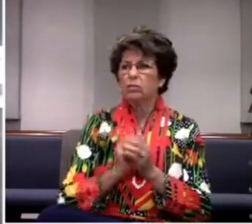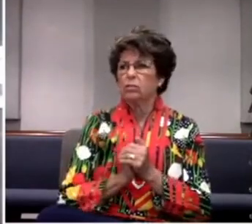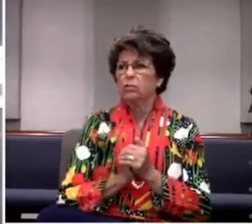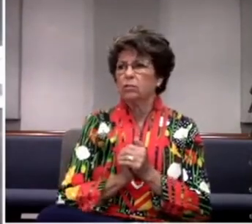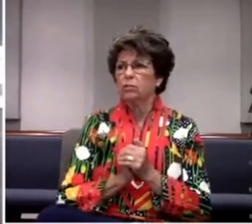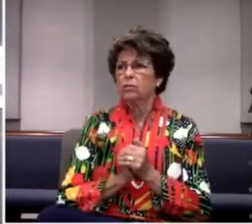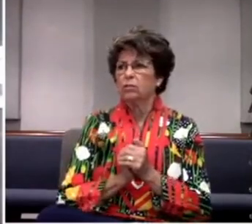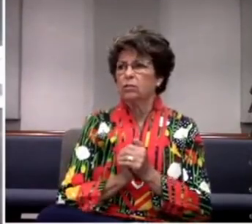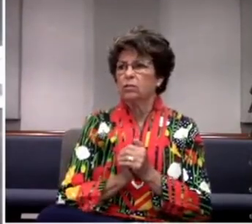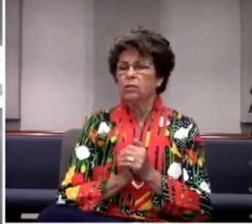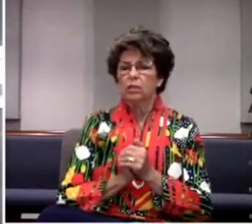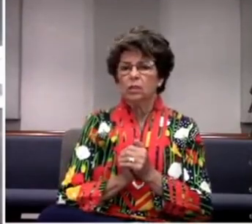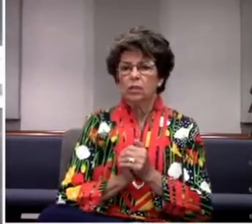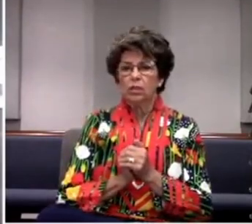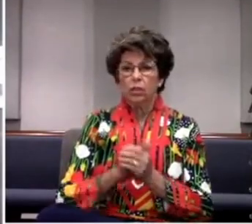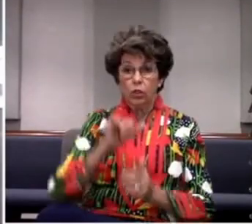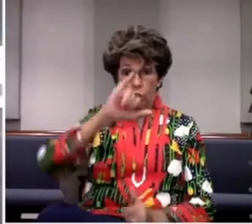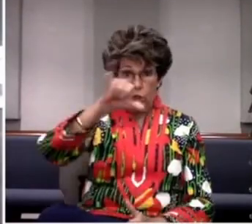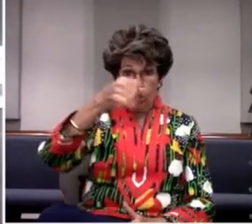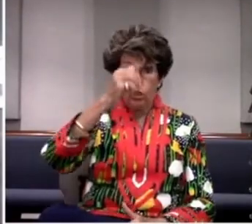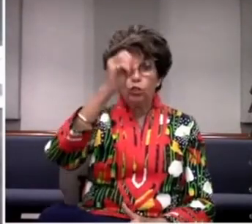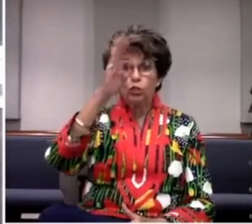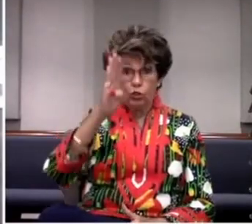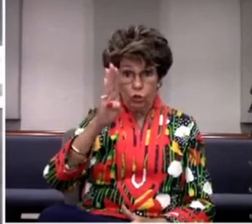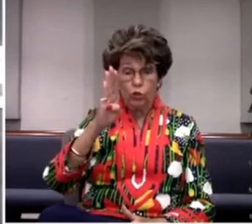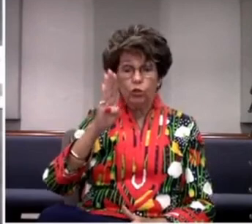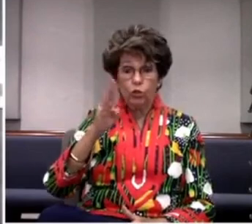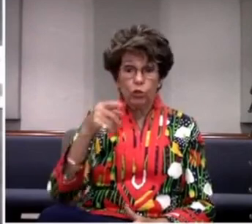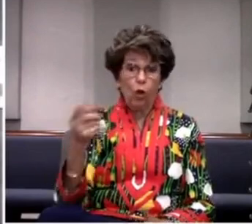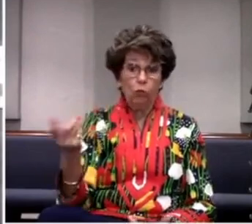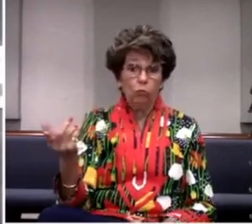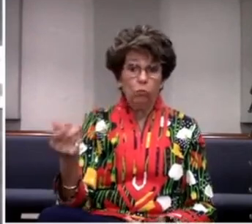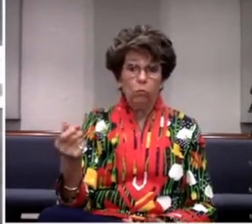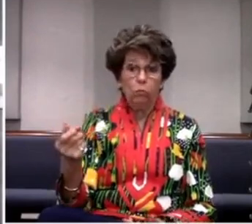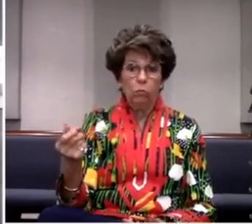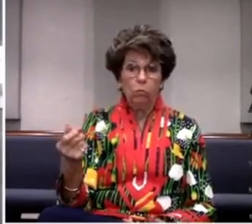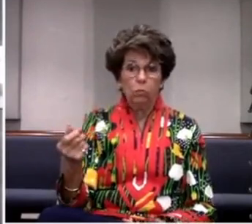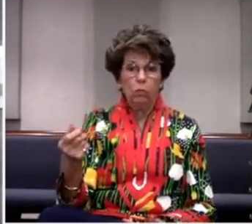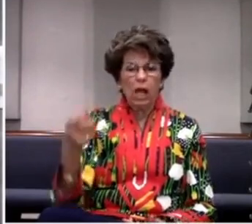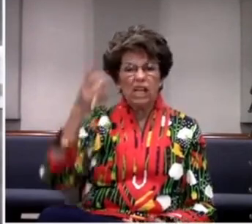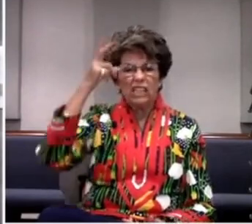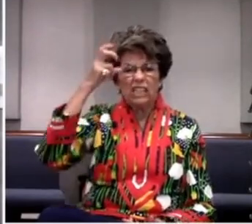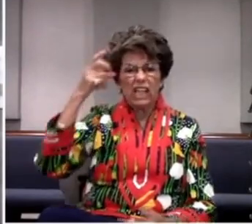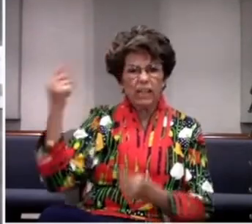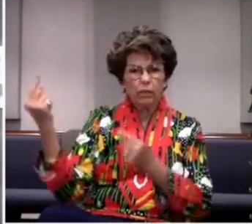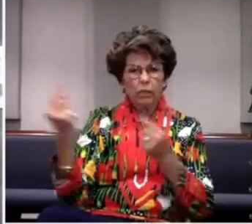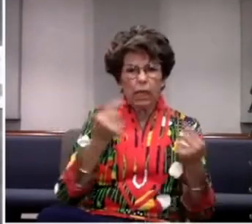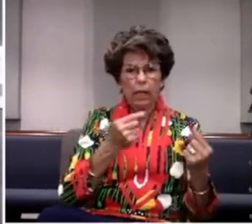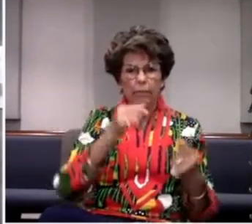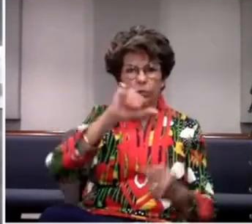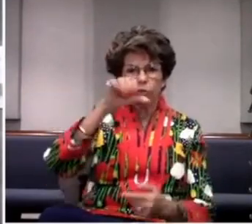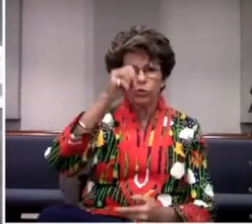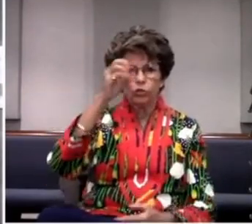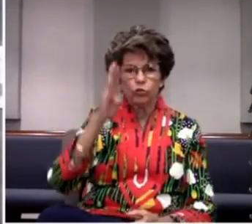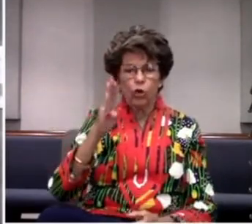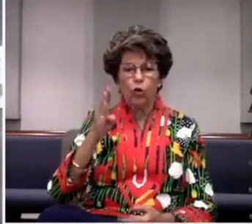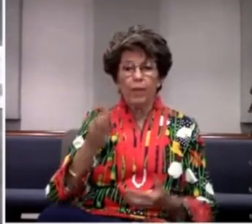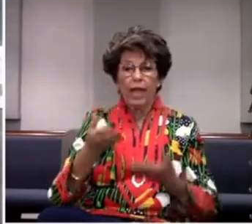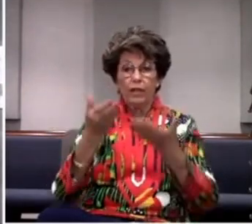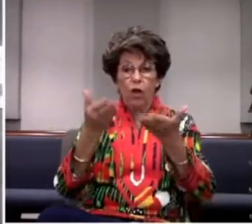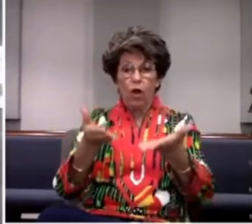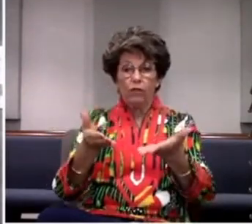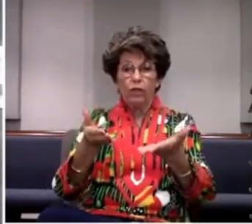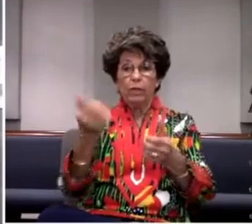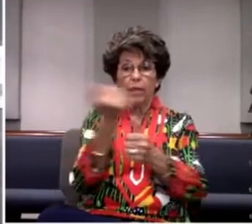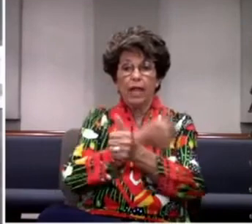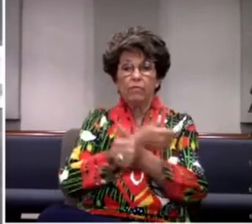Satan came to Job and offered him everything. And Job said, I'll take the true